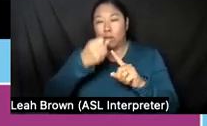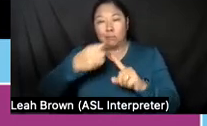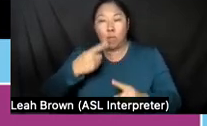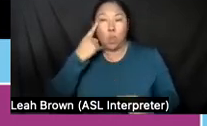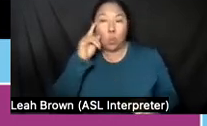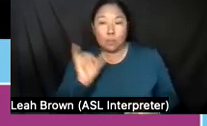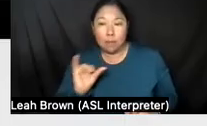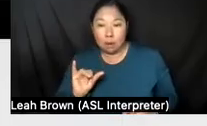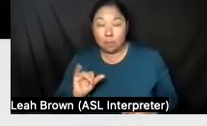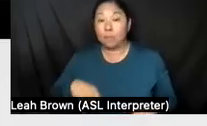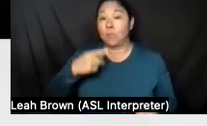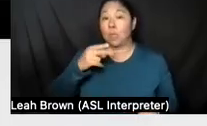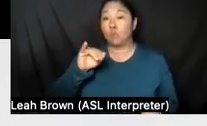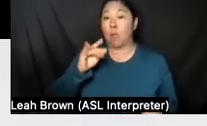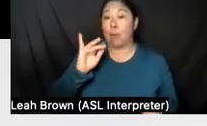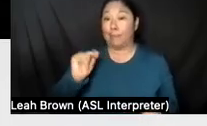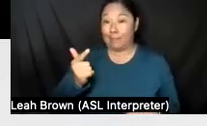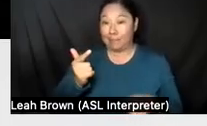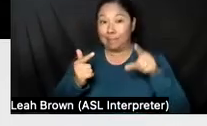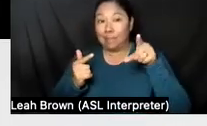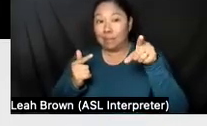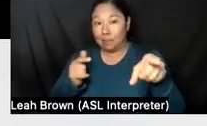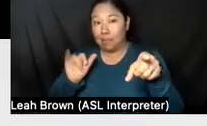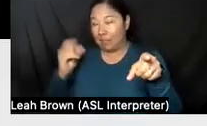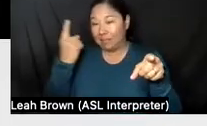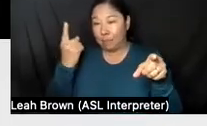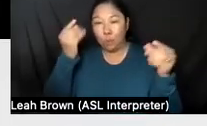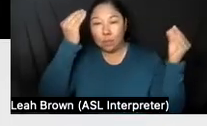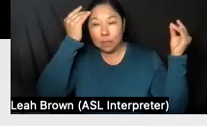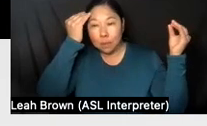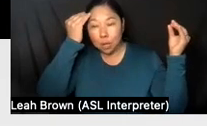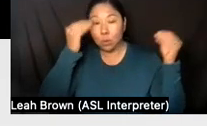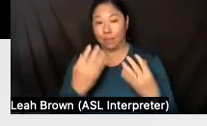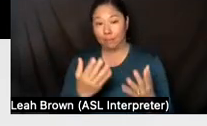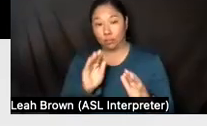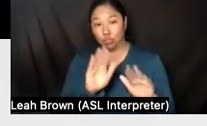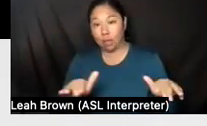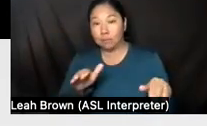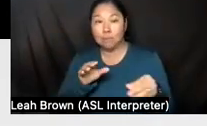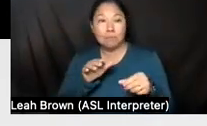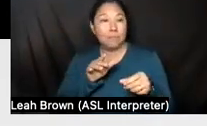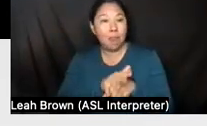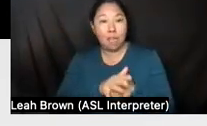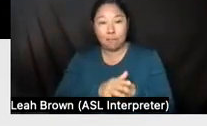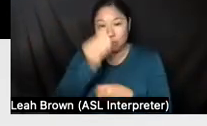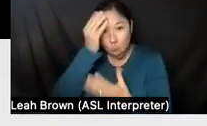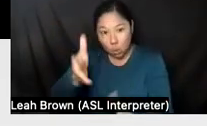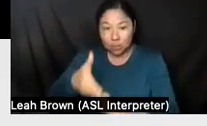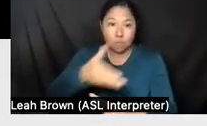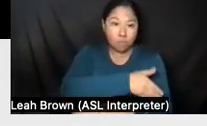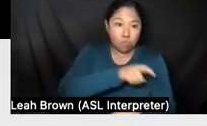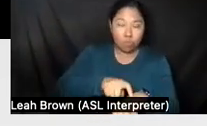So with priming, some things to consider, giving your child plenty of notice on routines or changes,